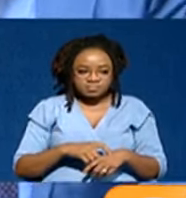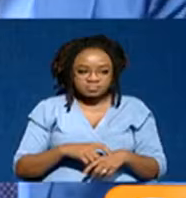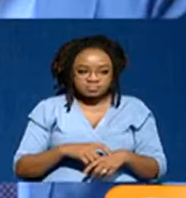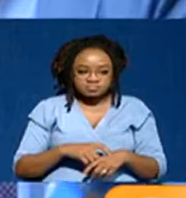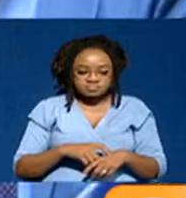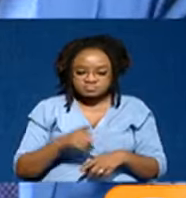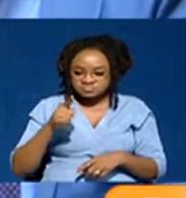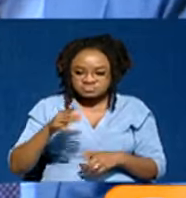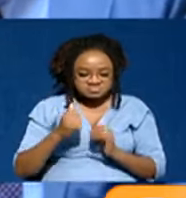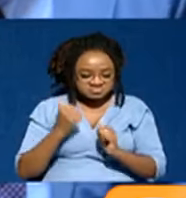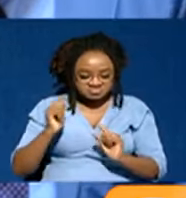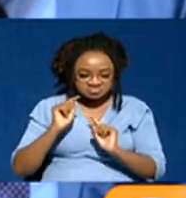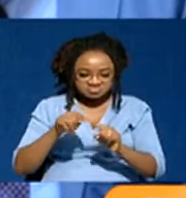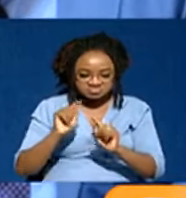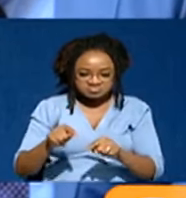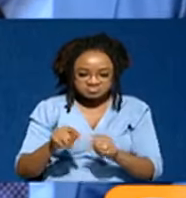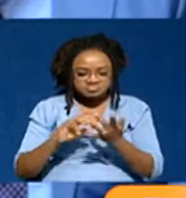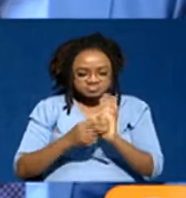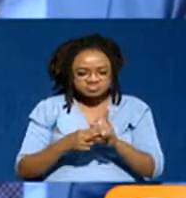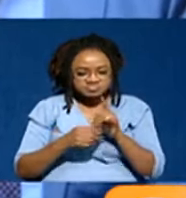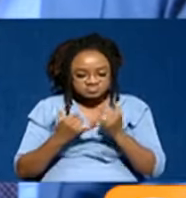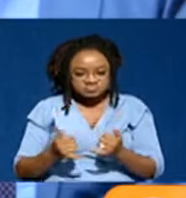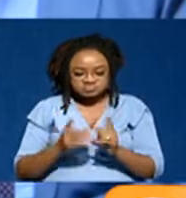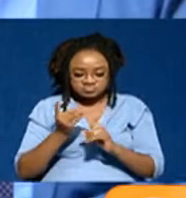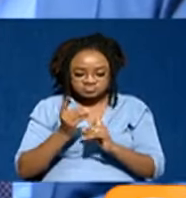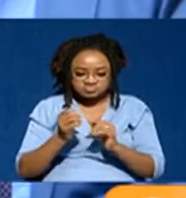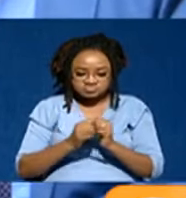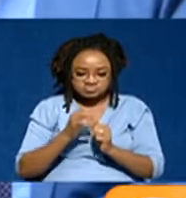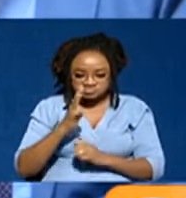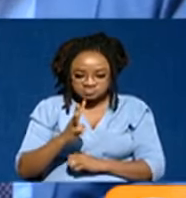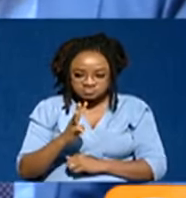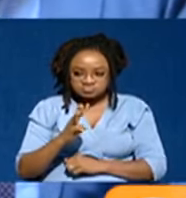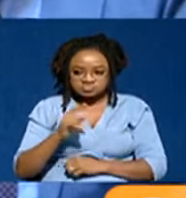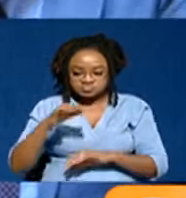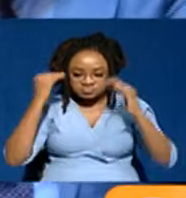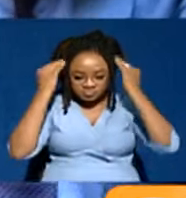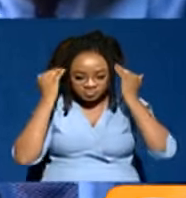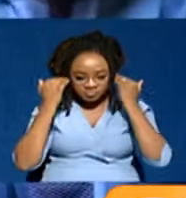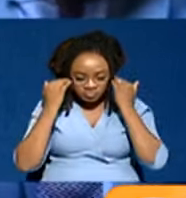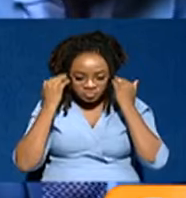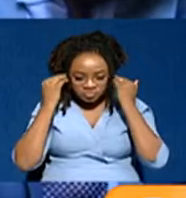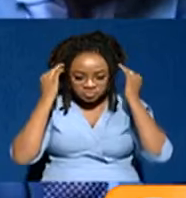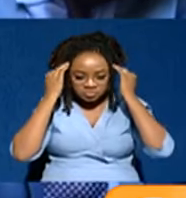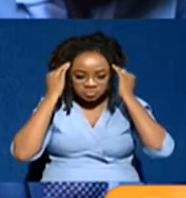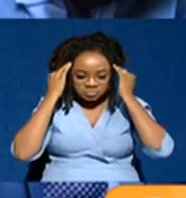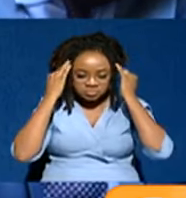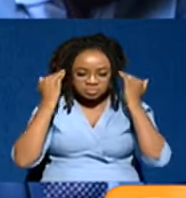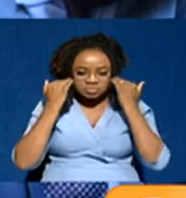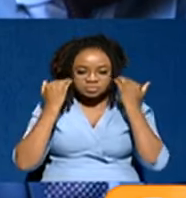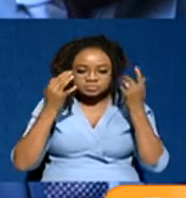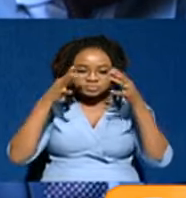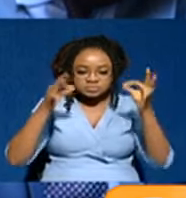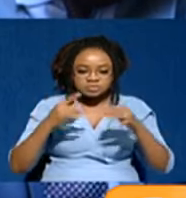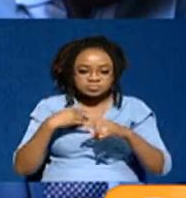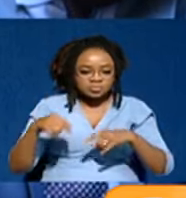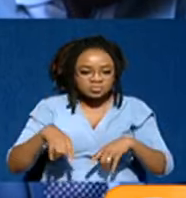summons. Now we are looking at a party who, Your Honor, on the 14th, this court now had to leave this particular premises just to